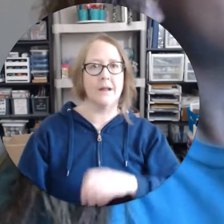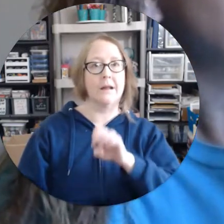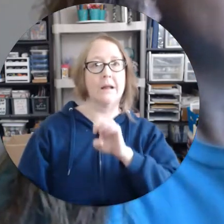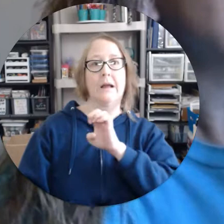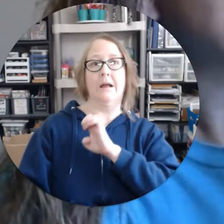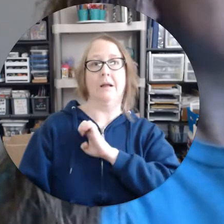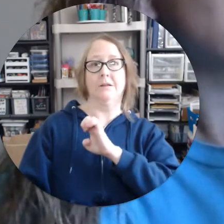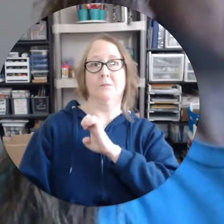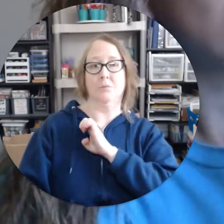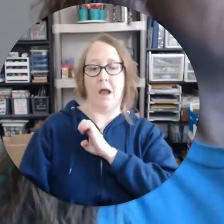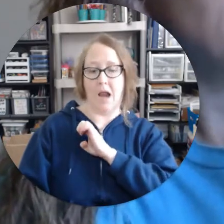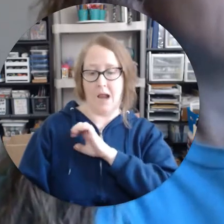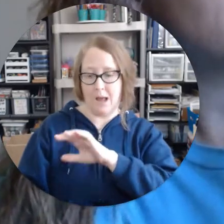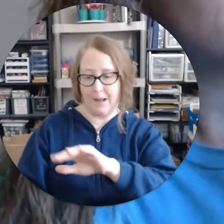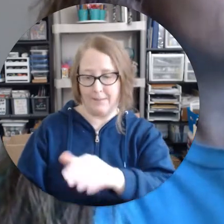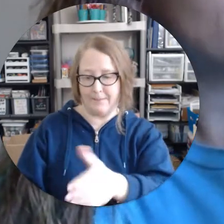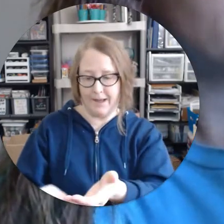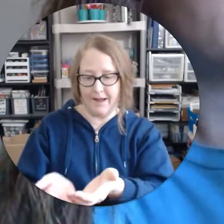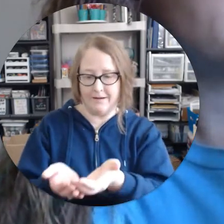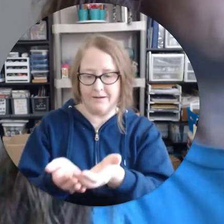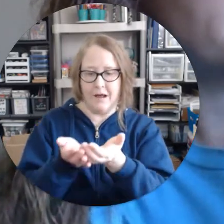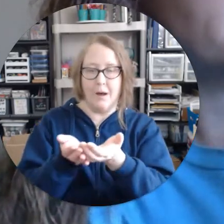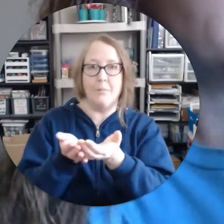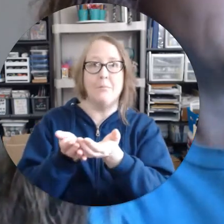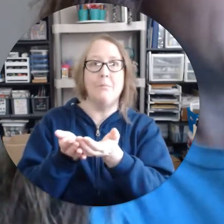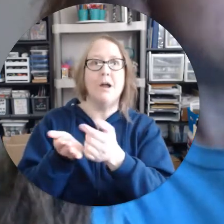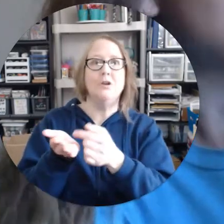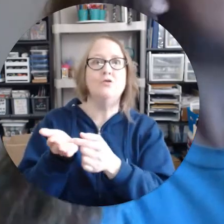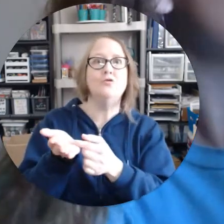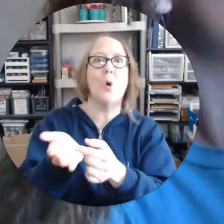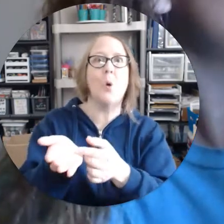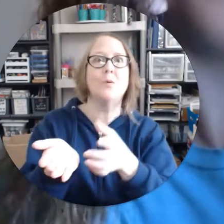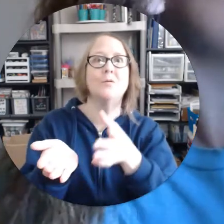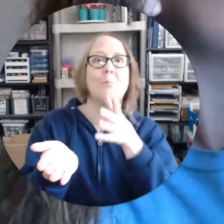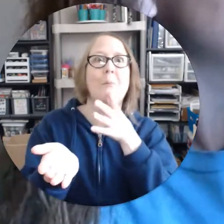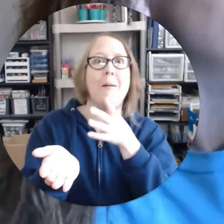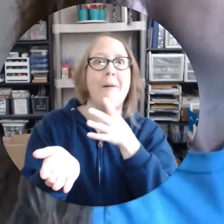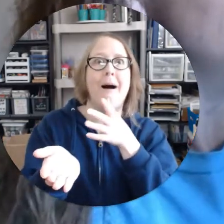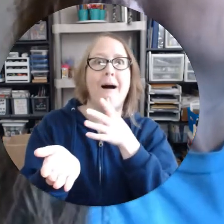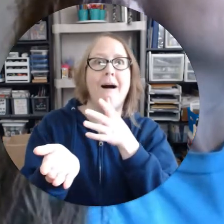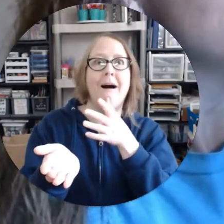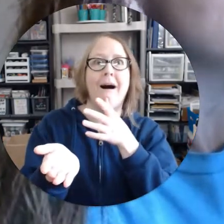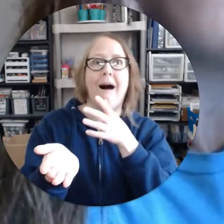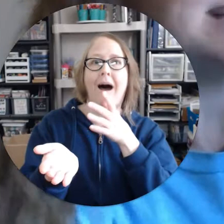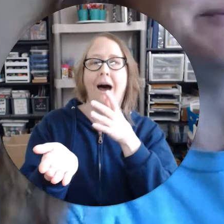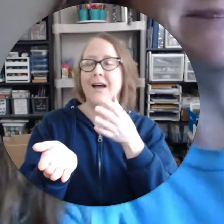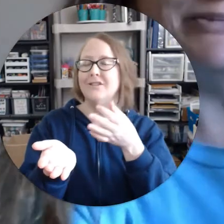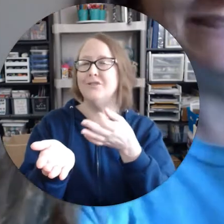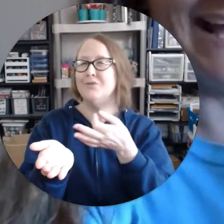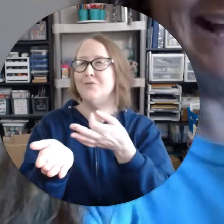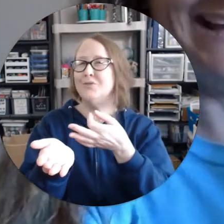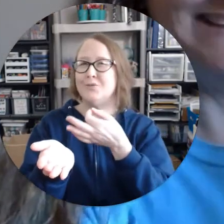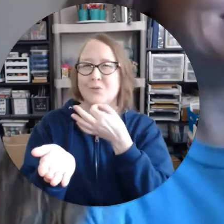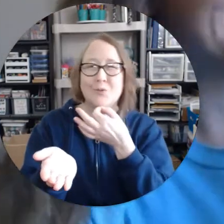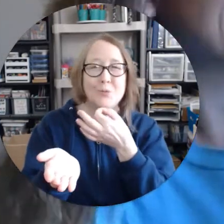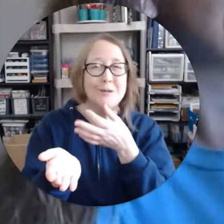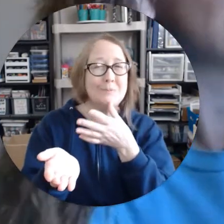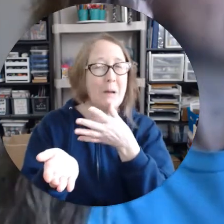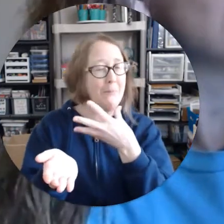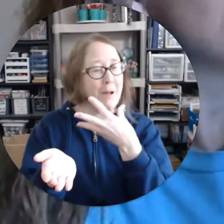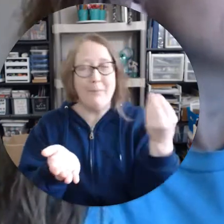Esperanza picked it up and showed it to Mama as soon as she stepped outside.